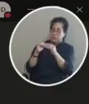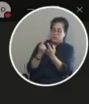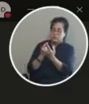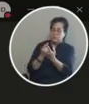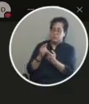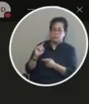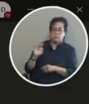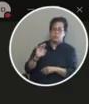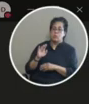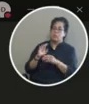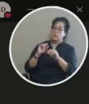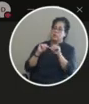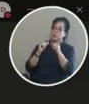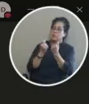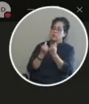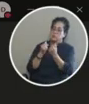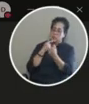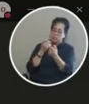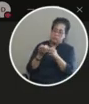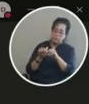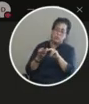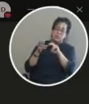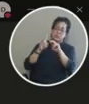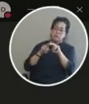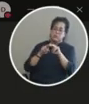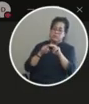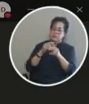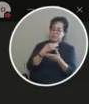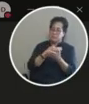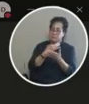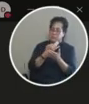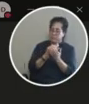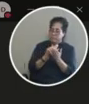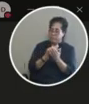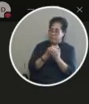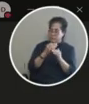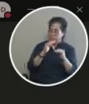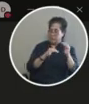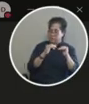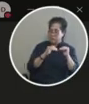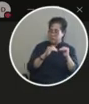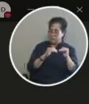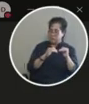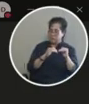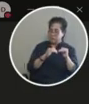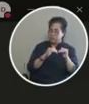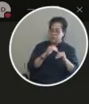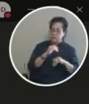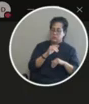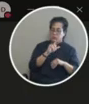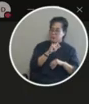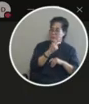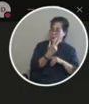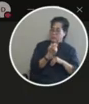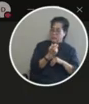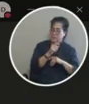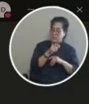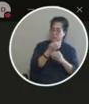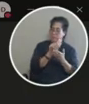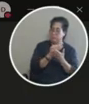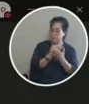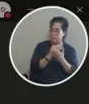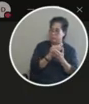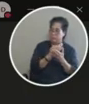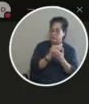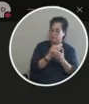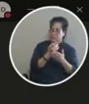in the rating agencies want us to increase the fund balance, because in 13 and 14, in 13 rather, that fund balance was